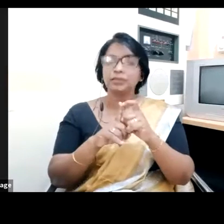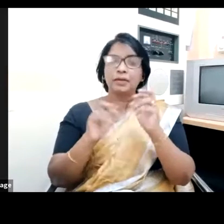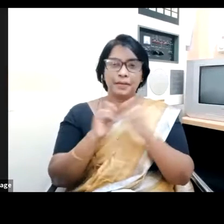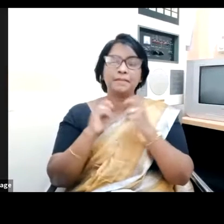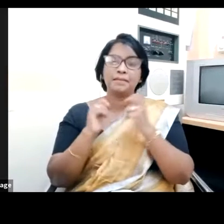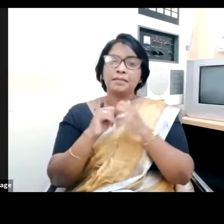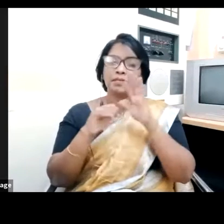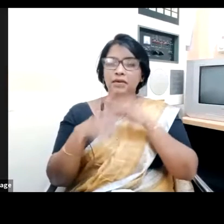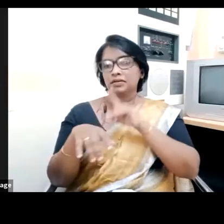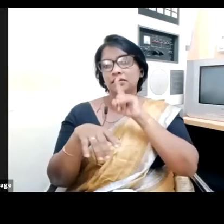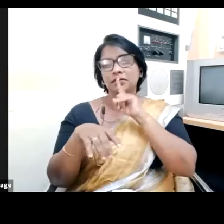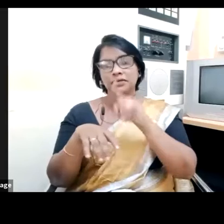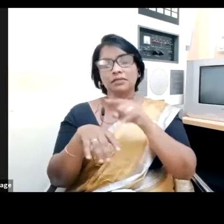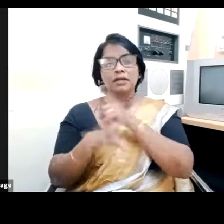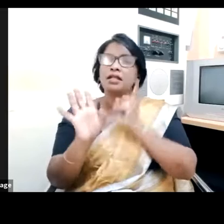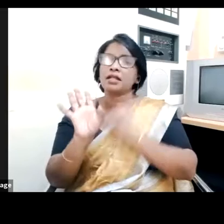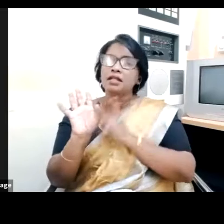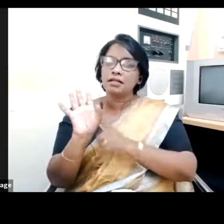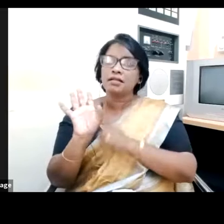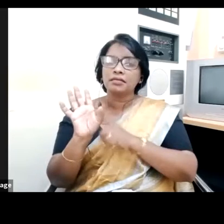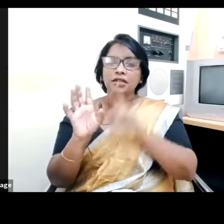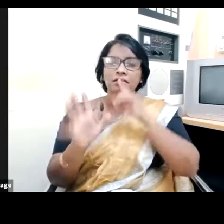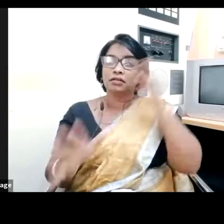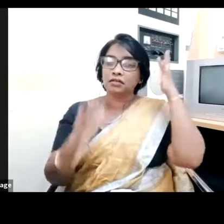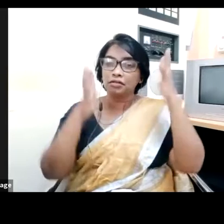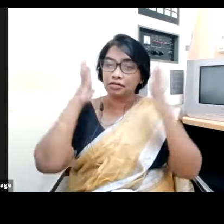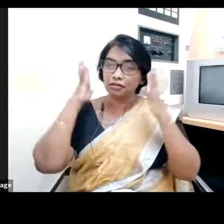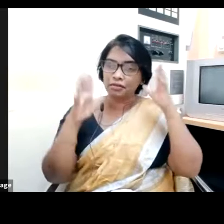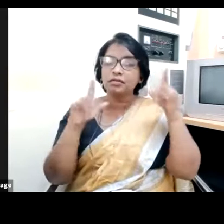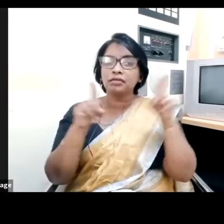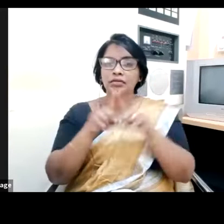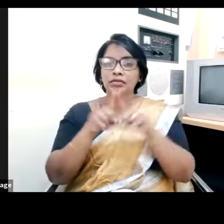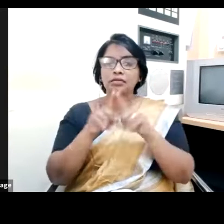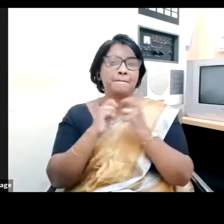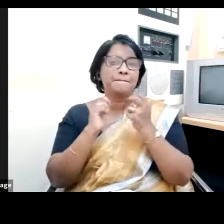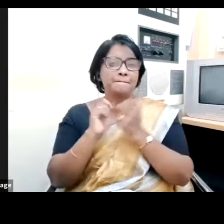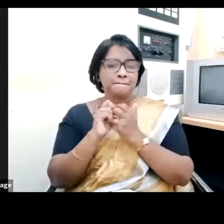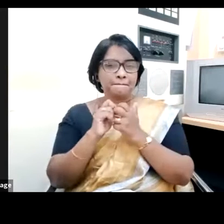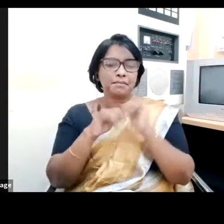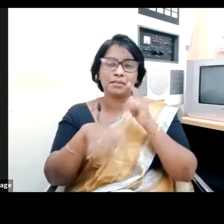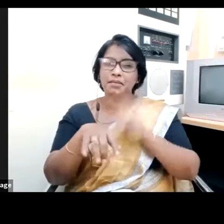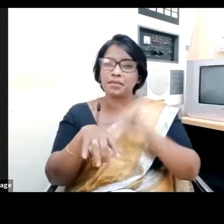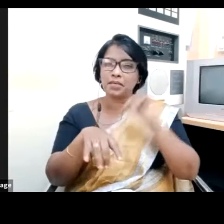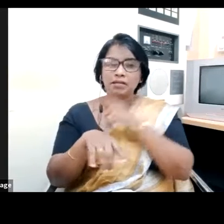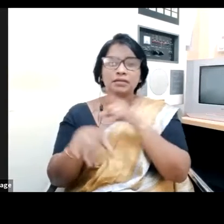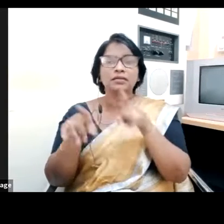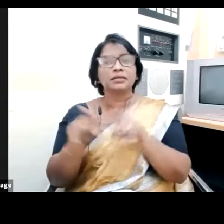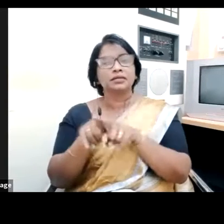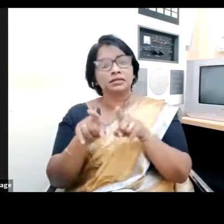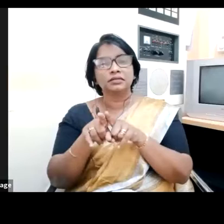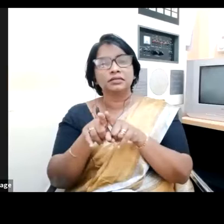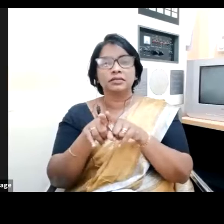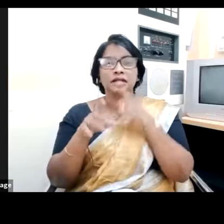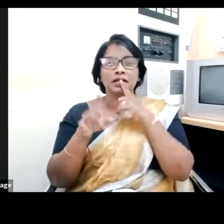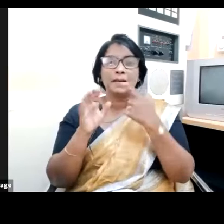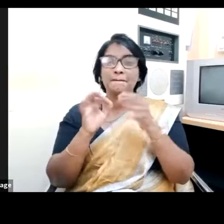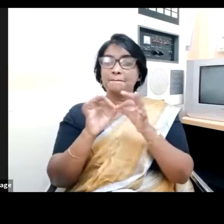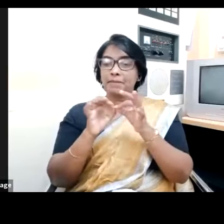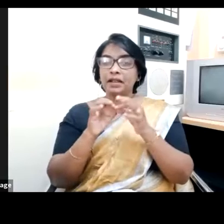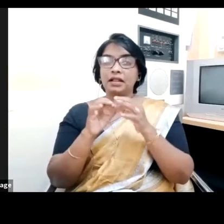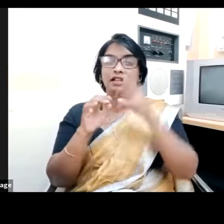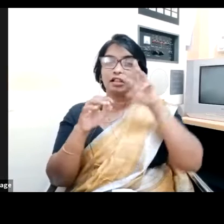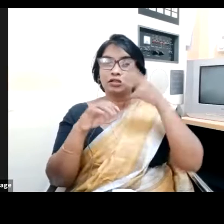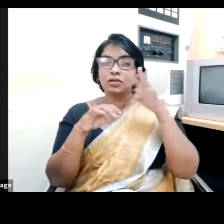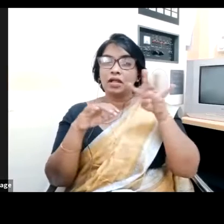global devastation to the tune of between $300 to $400 billion per annum now. And extreme weather incidents have gone up from